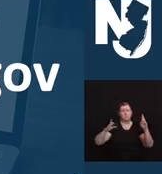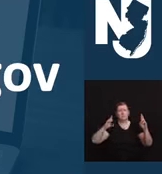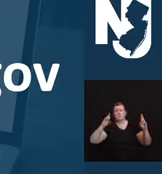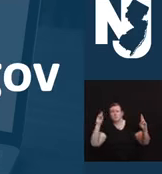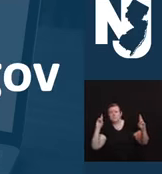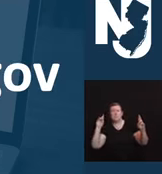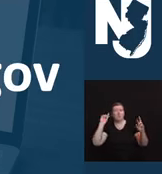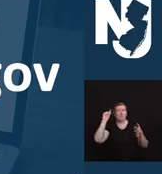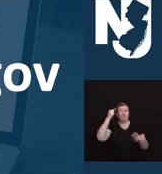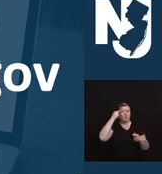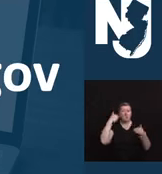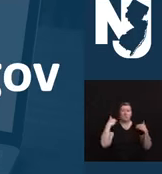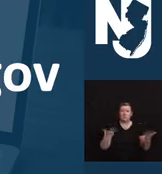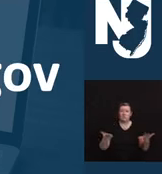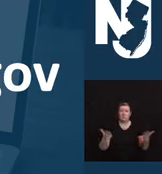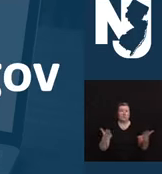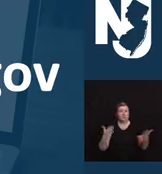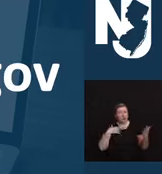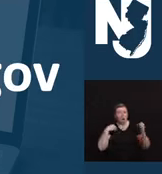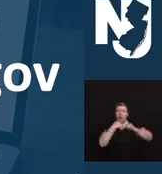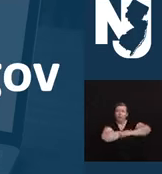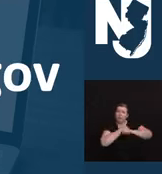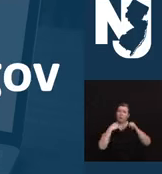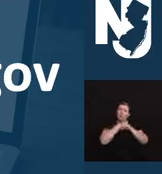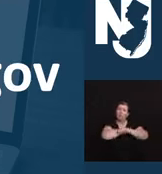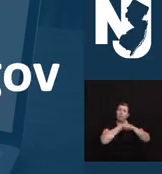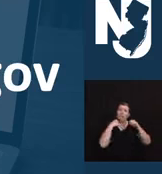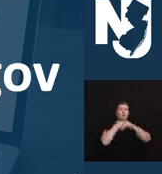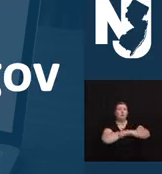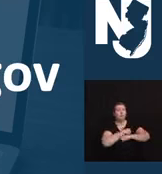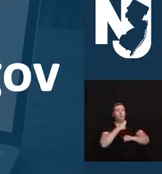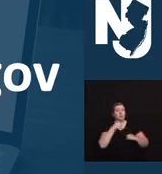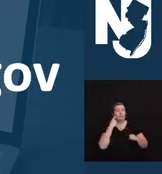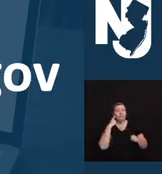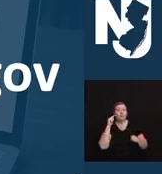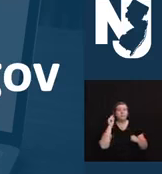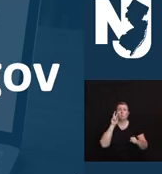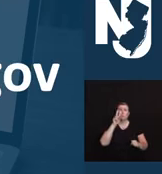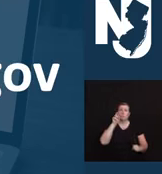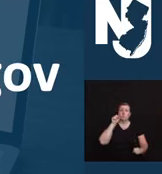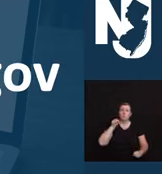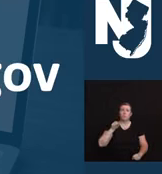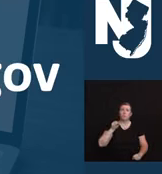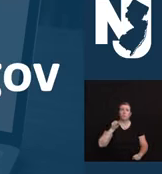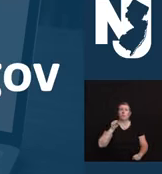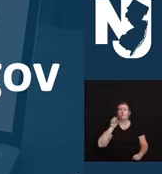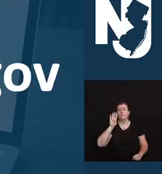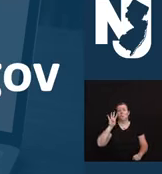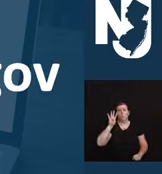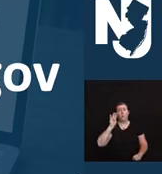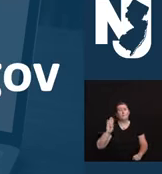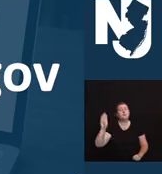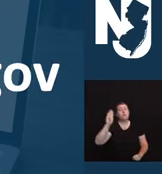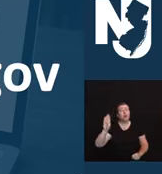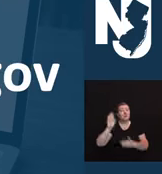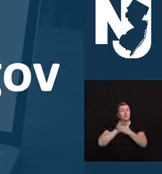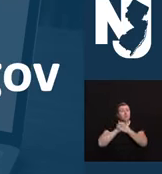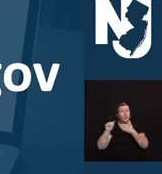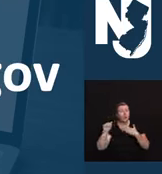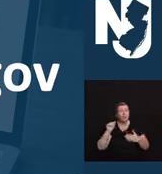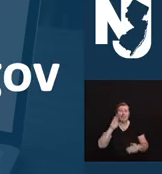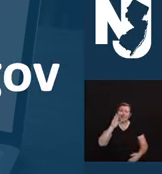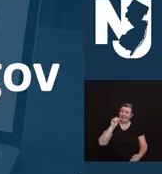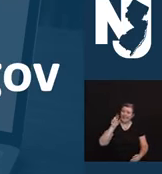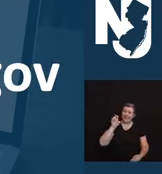hard-fought flexibility for the $2.4 billion that we received from the CARES Act's Coronavirus Relief